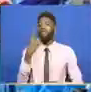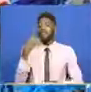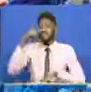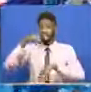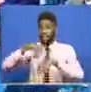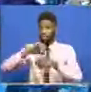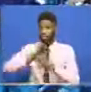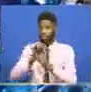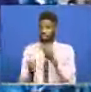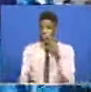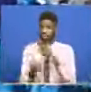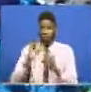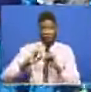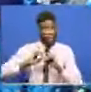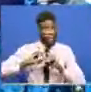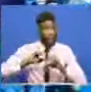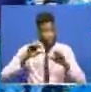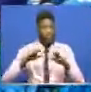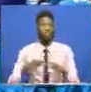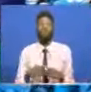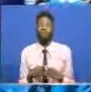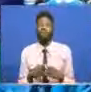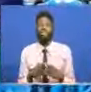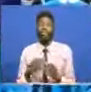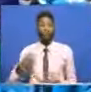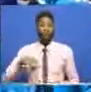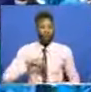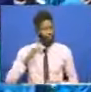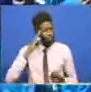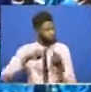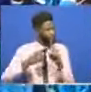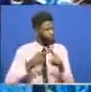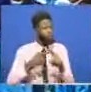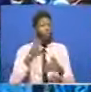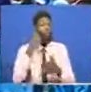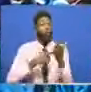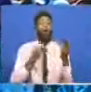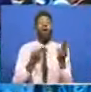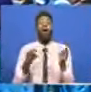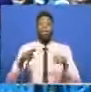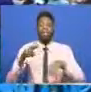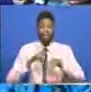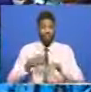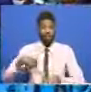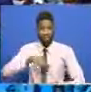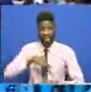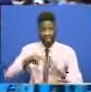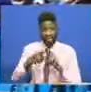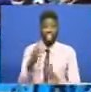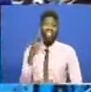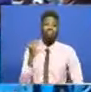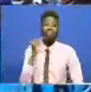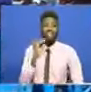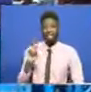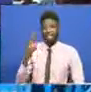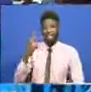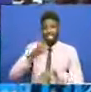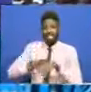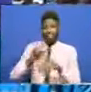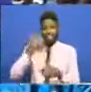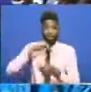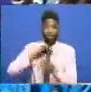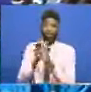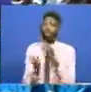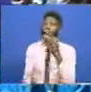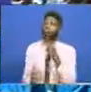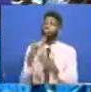COVID-19 pandemic. And of course, we shudder to think what will be happening as we begin to experience the second wave of